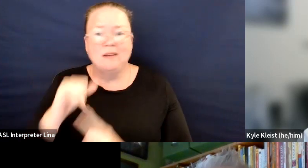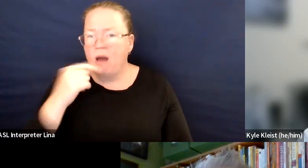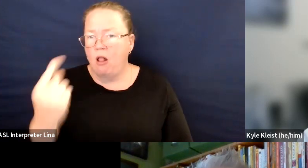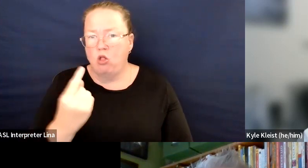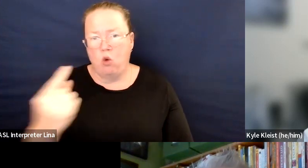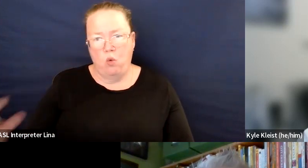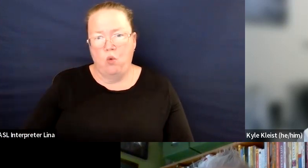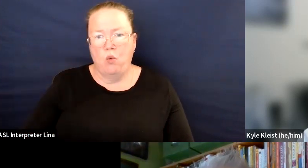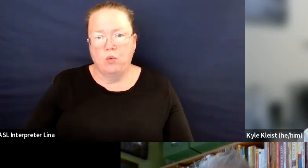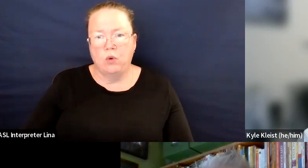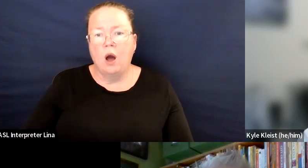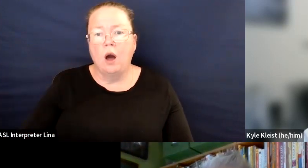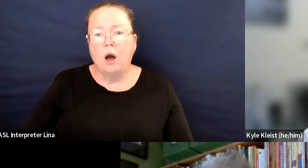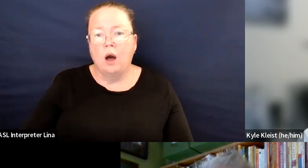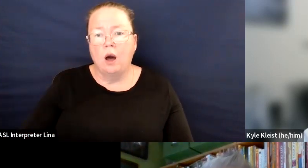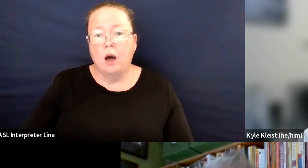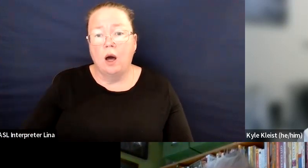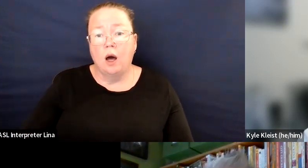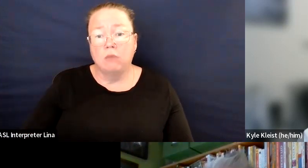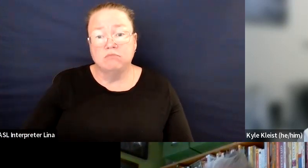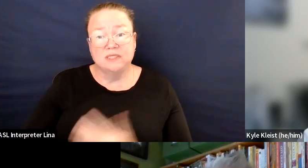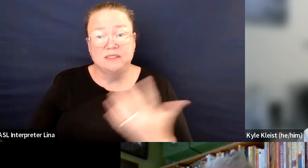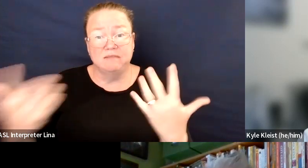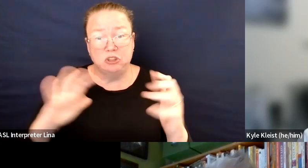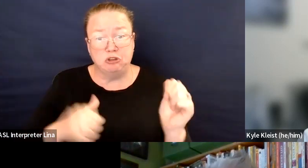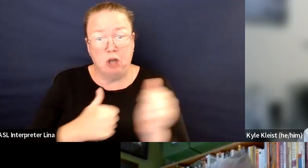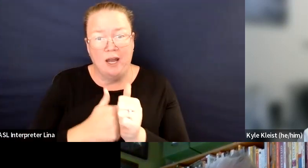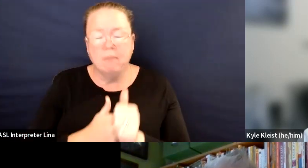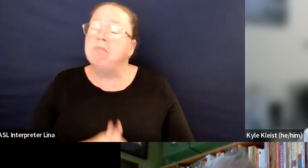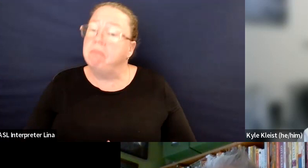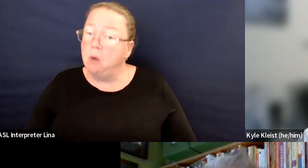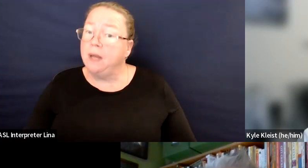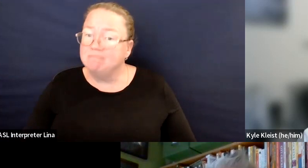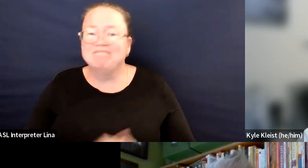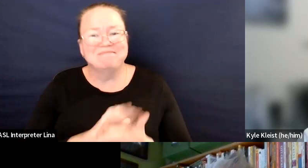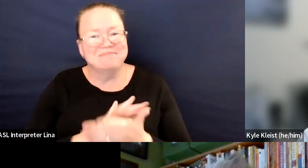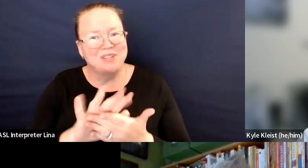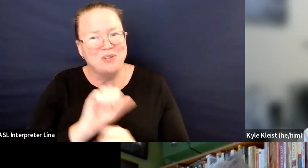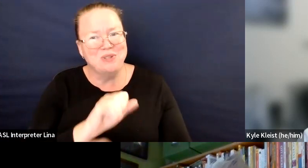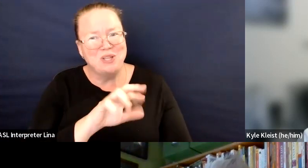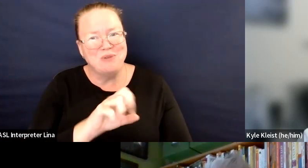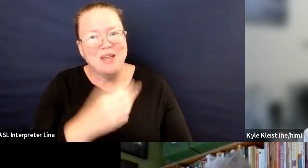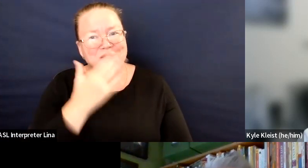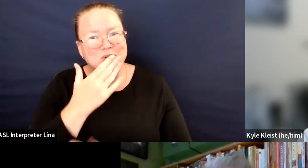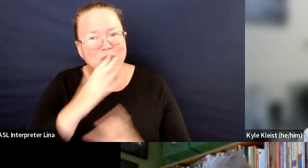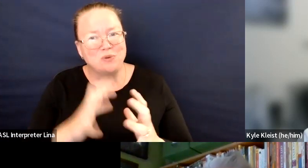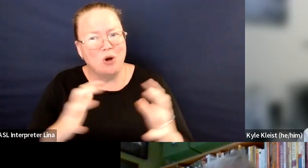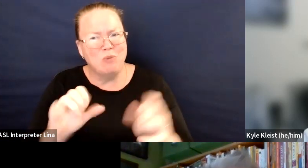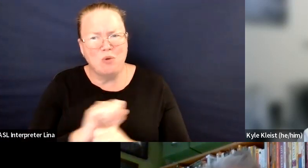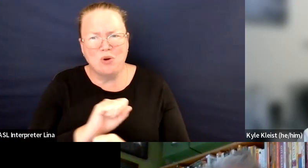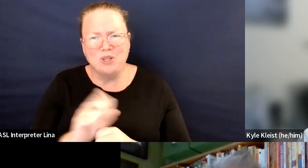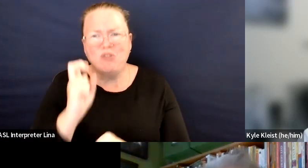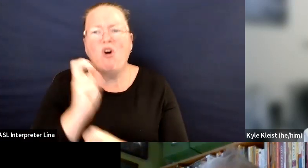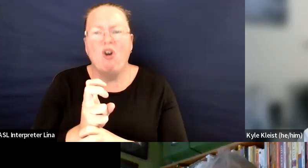alone. And that's the end of the chat for now. Go. Nice work, Arius. Thank you so very much for working so hard